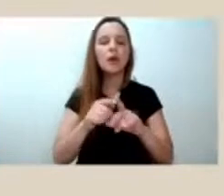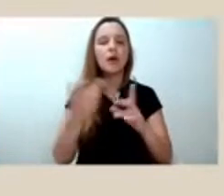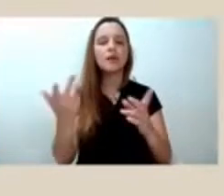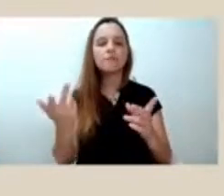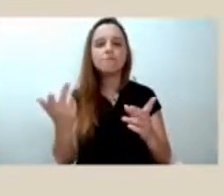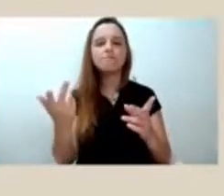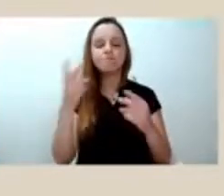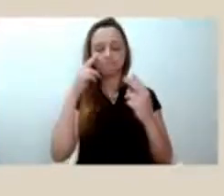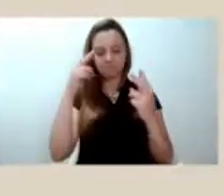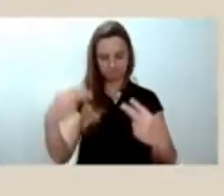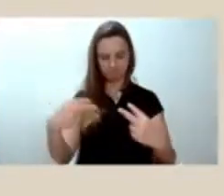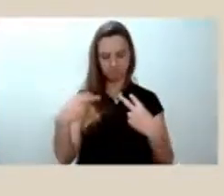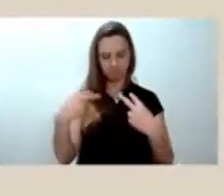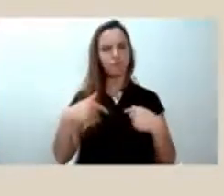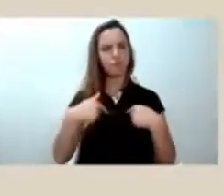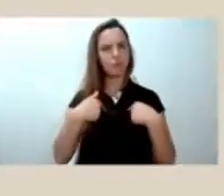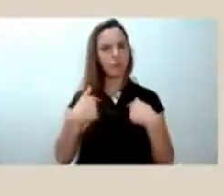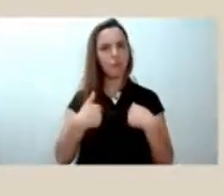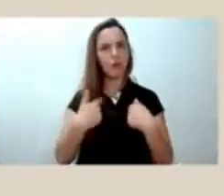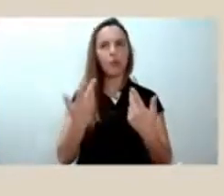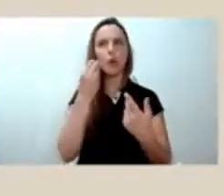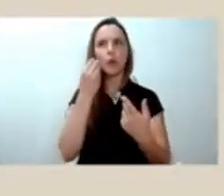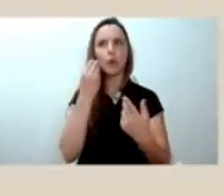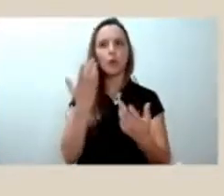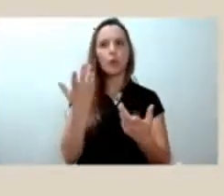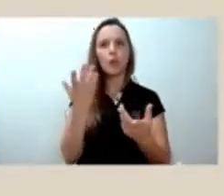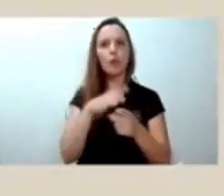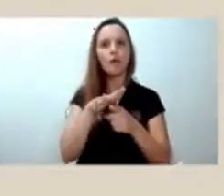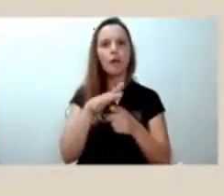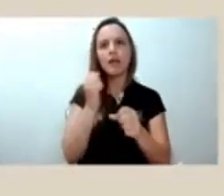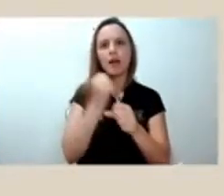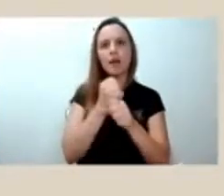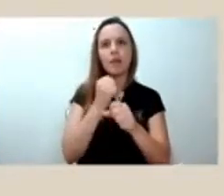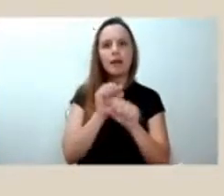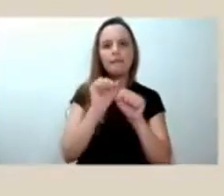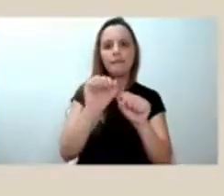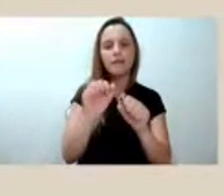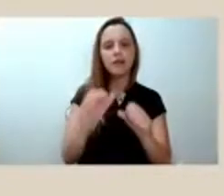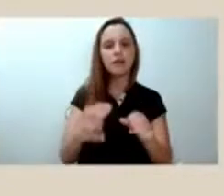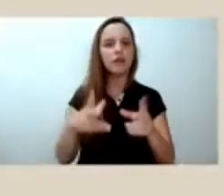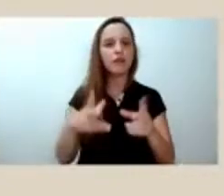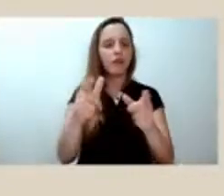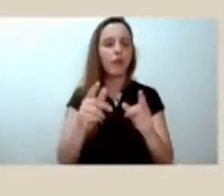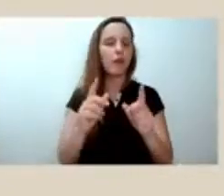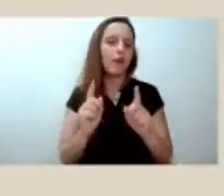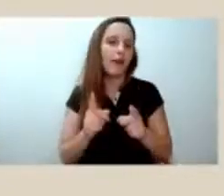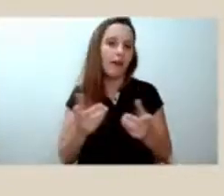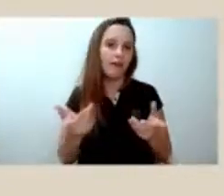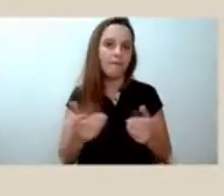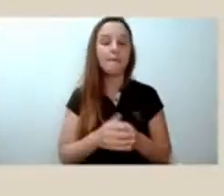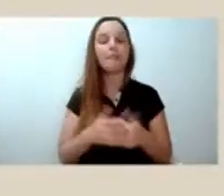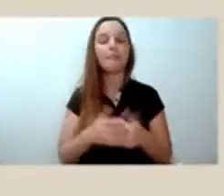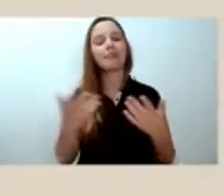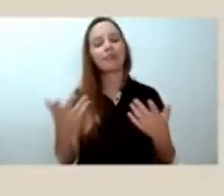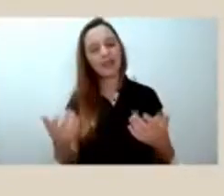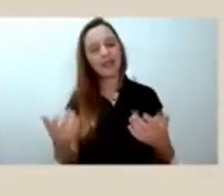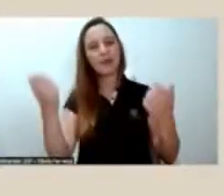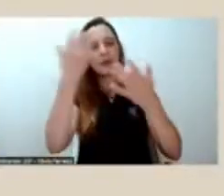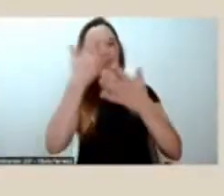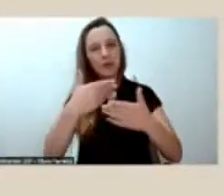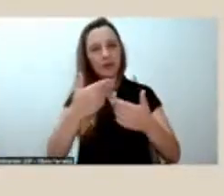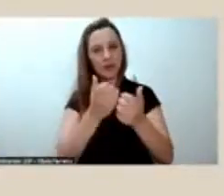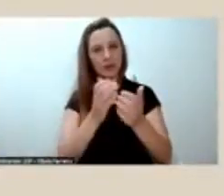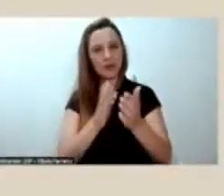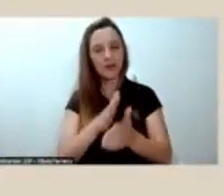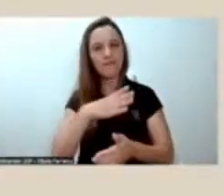been developing? Yes, exactly. Ok. Então, boa noite a todos. Queria